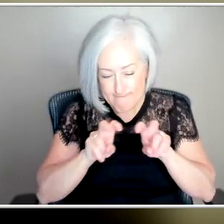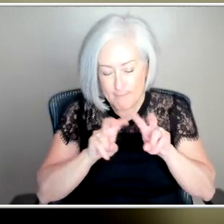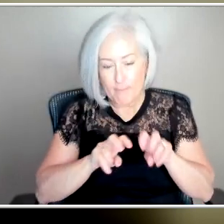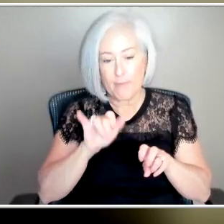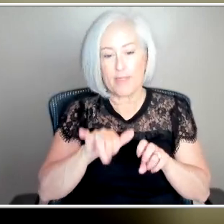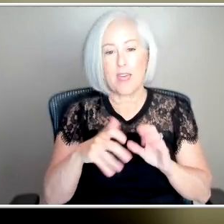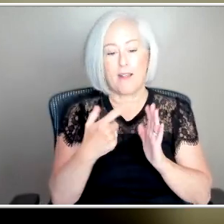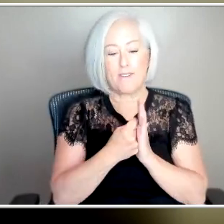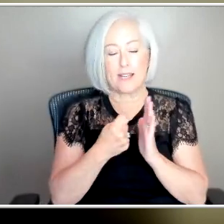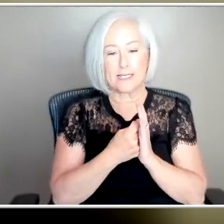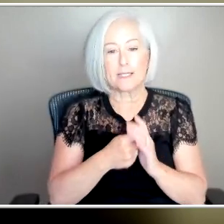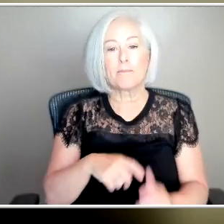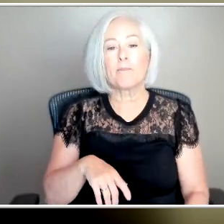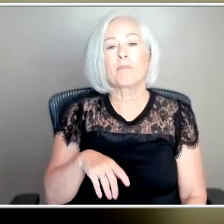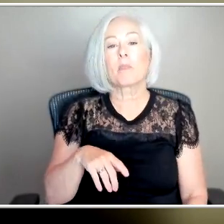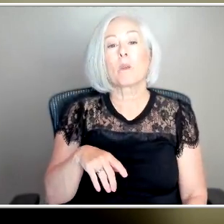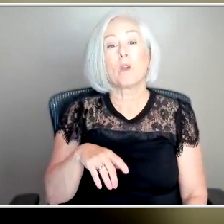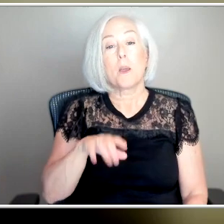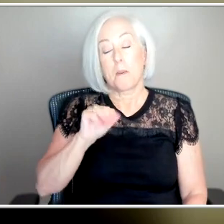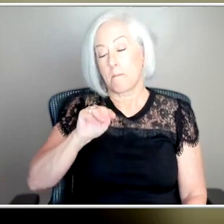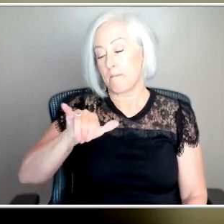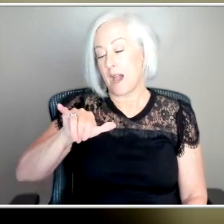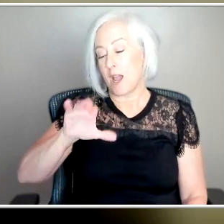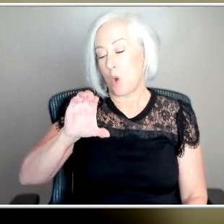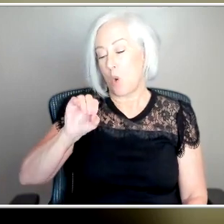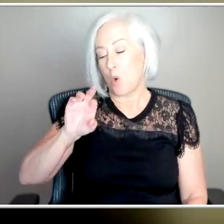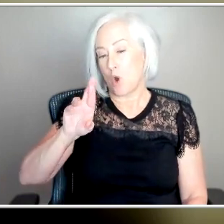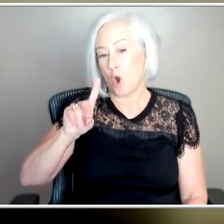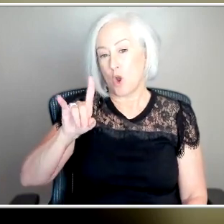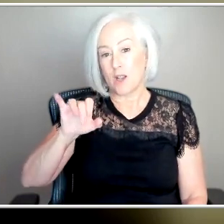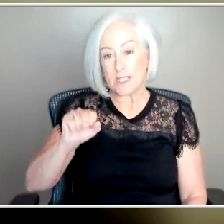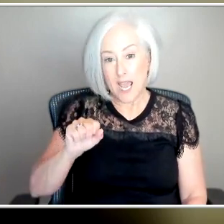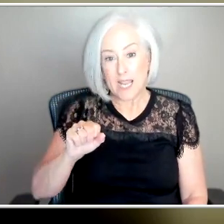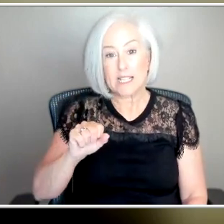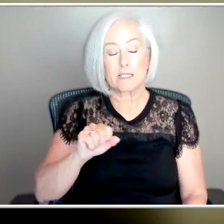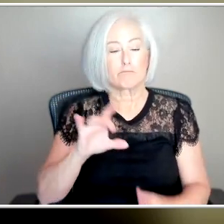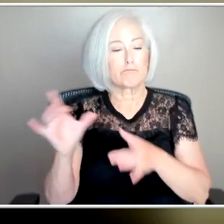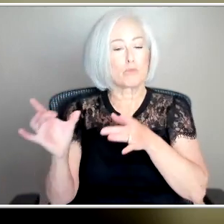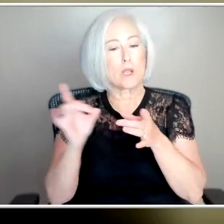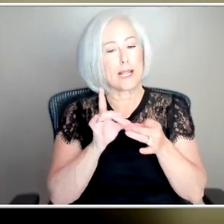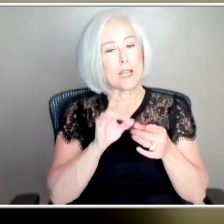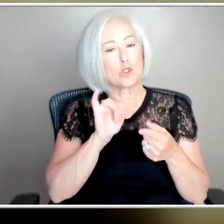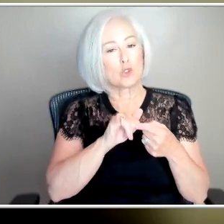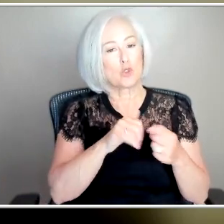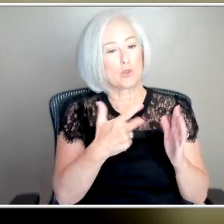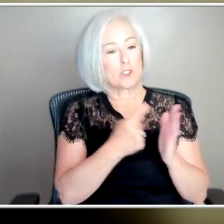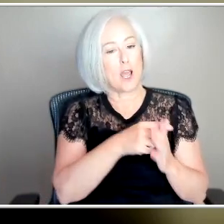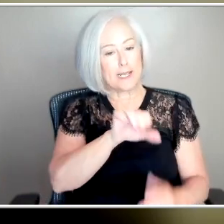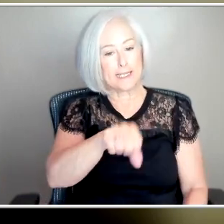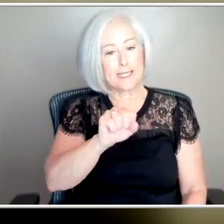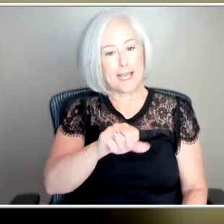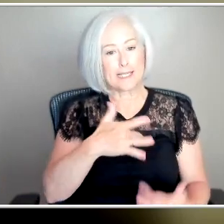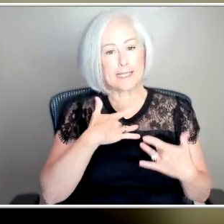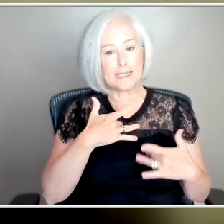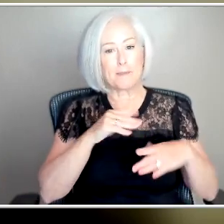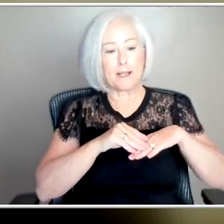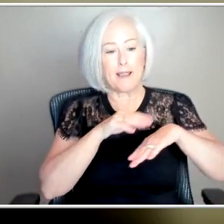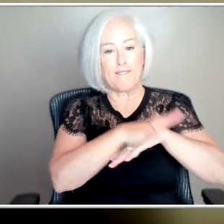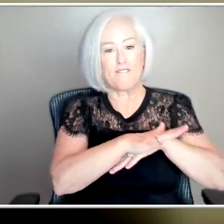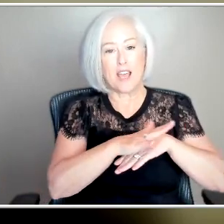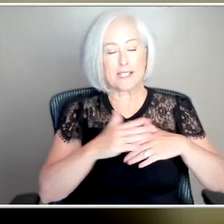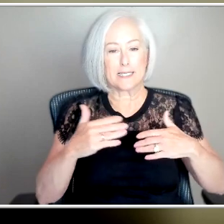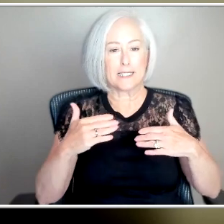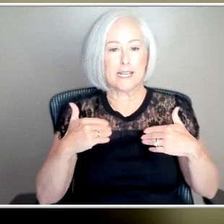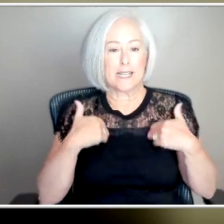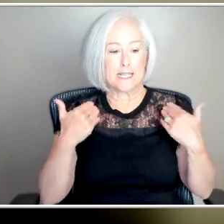an association with myocarditis, and that is well known, and we have talked about that, mostly affecting younger boys or adolescent boys or